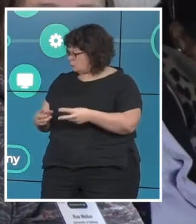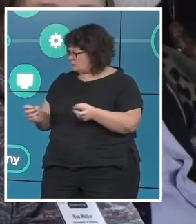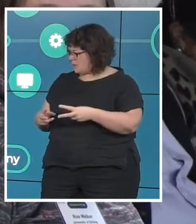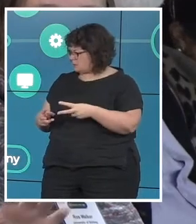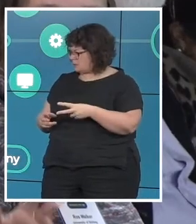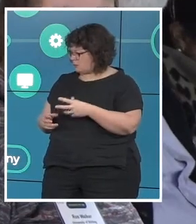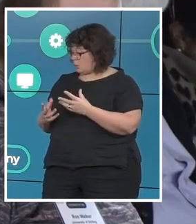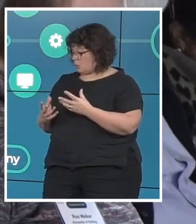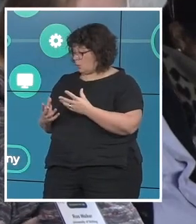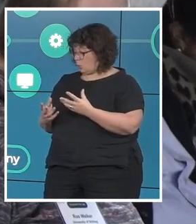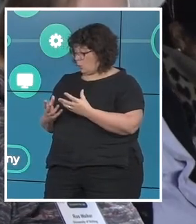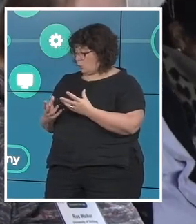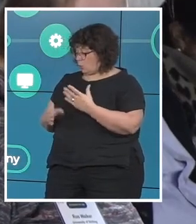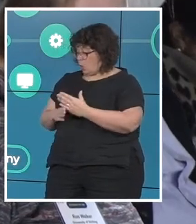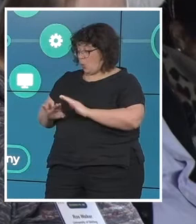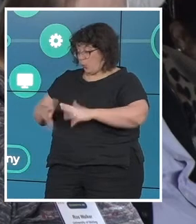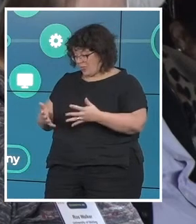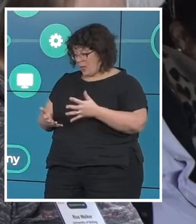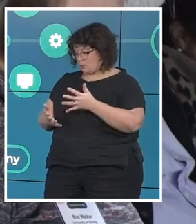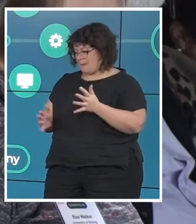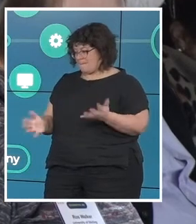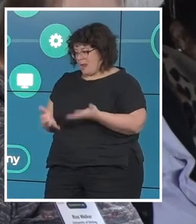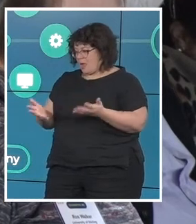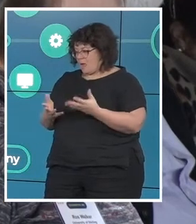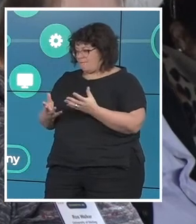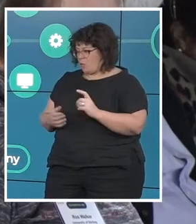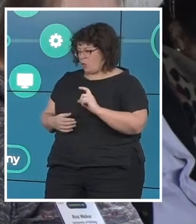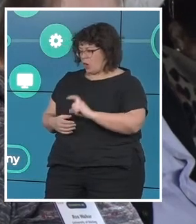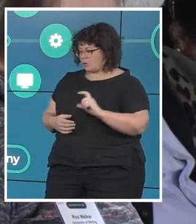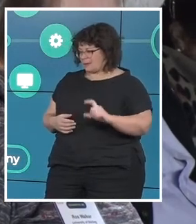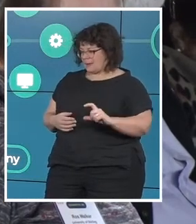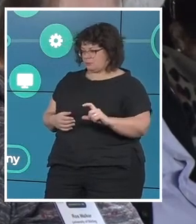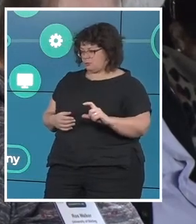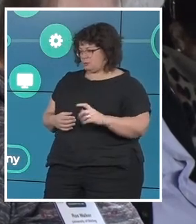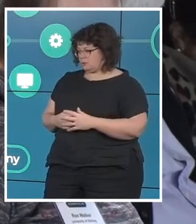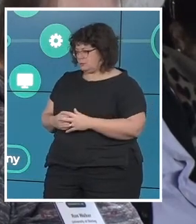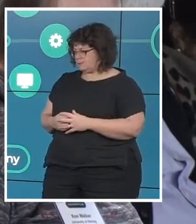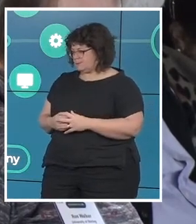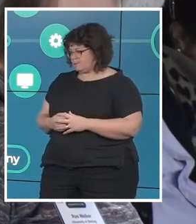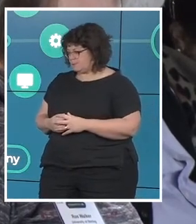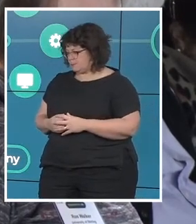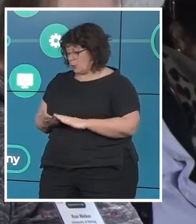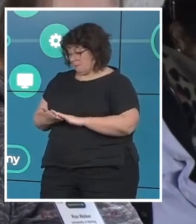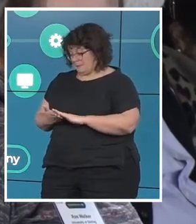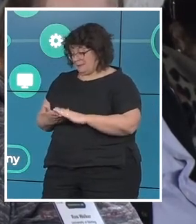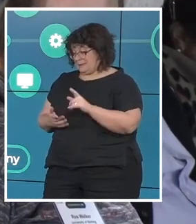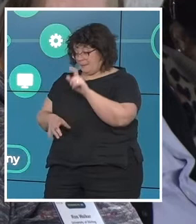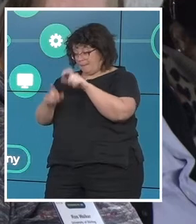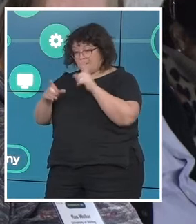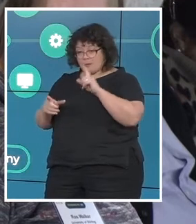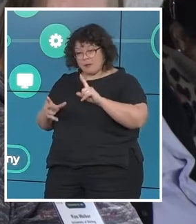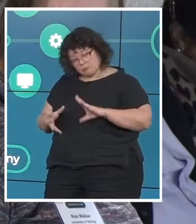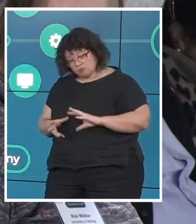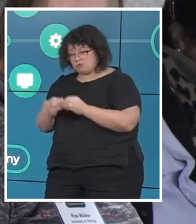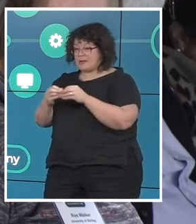upload it, it does some help. It takes ages making subtitles. It's just a fact. It's hard, right? We've never seen a way to